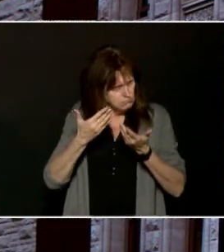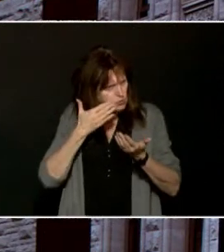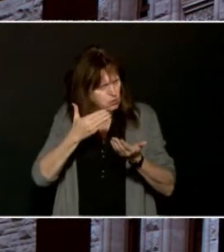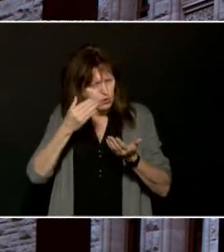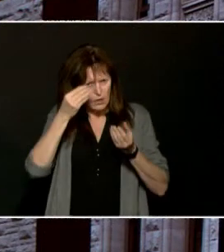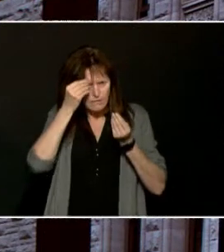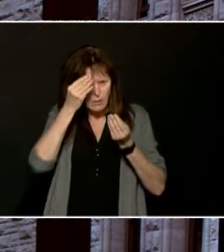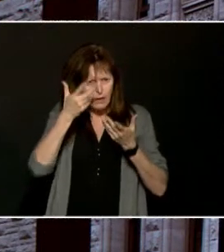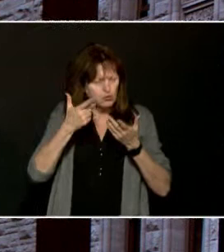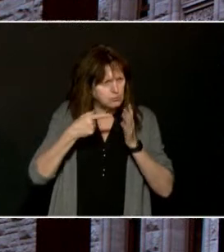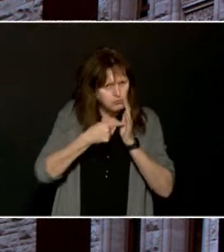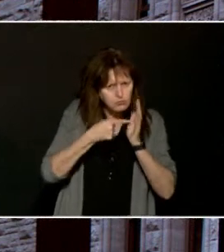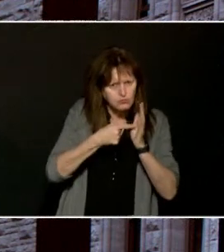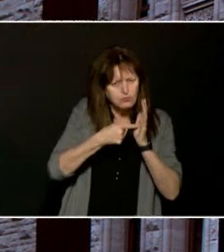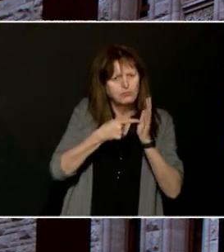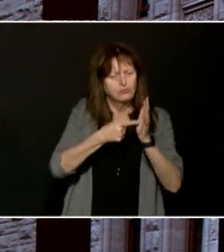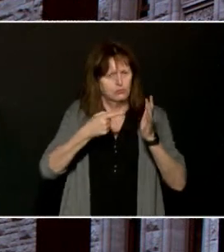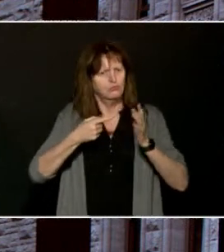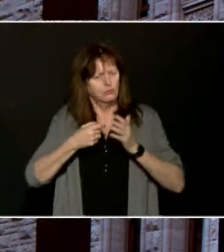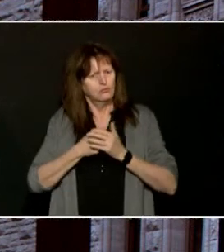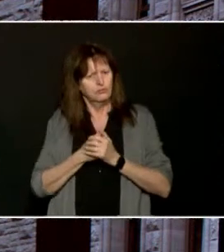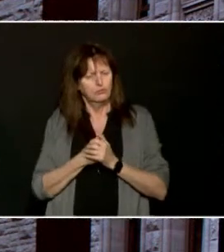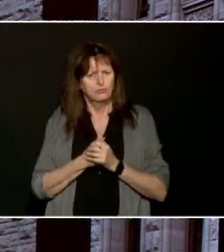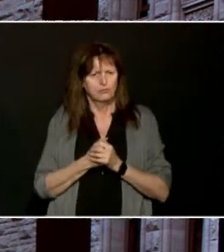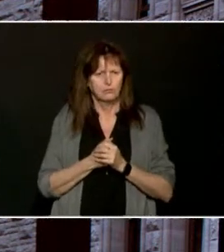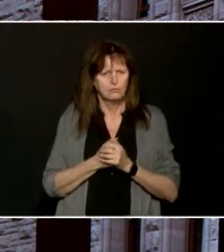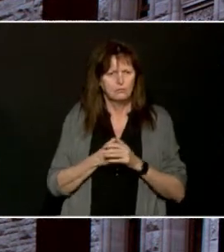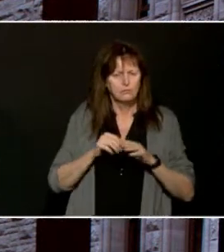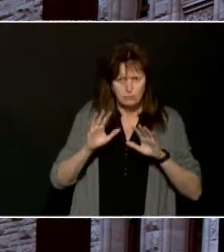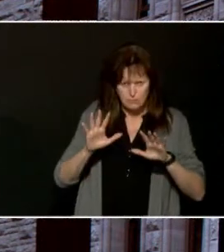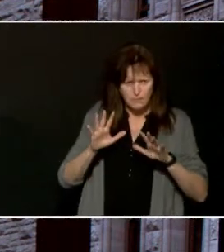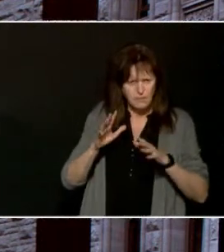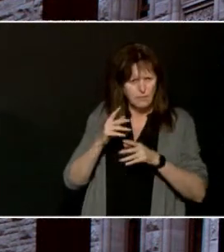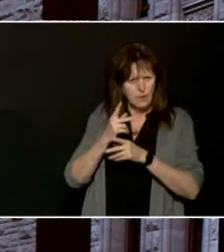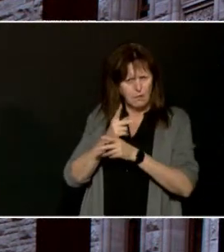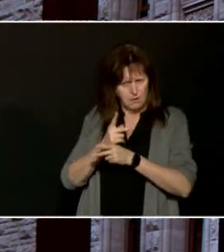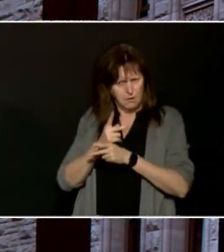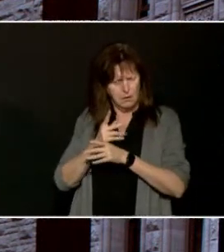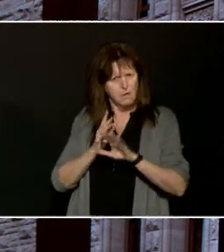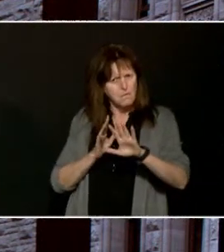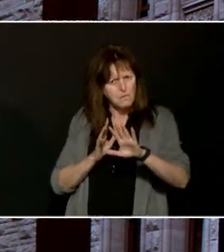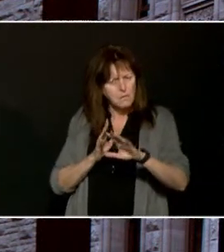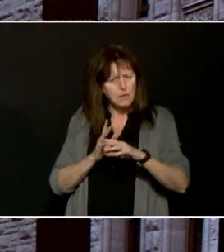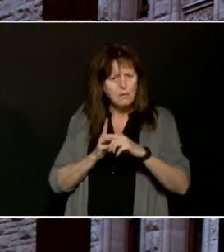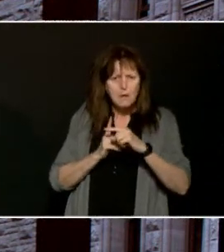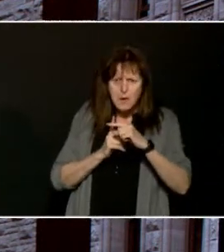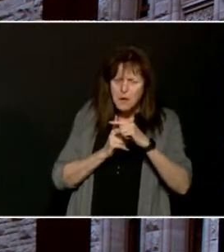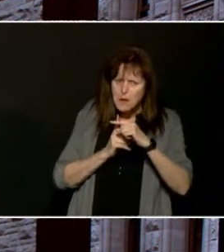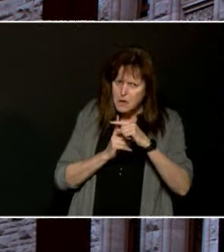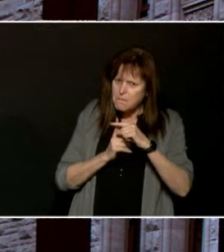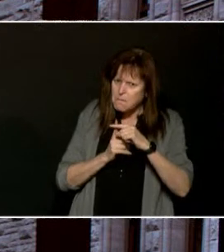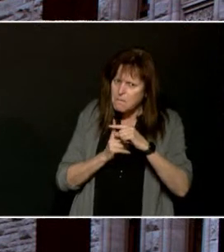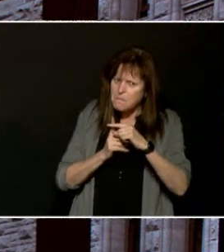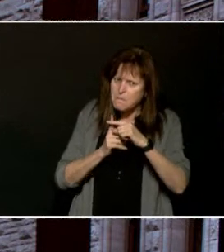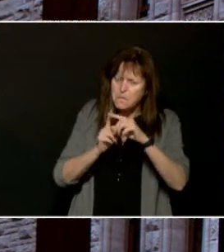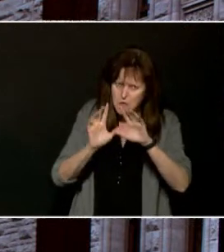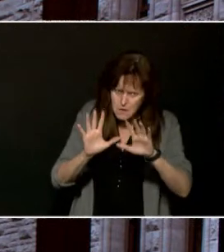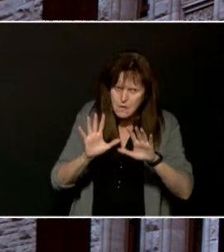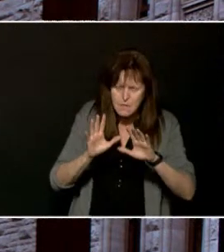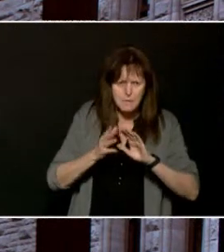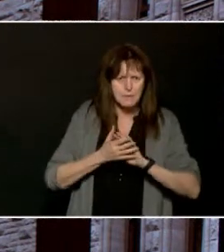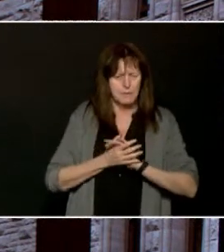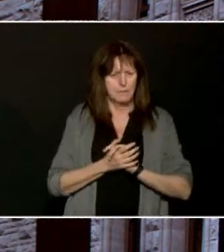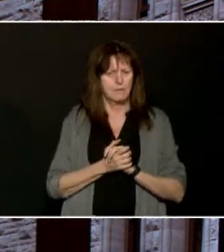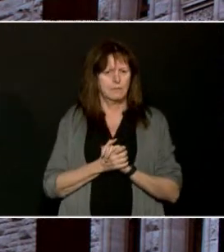say, careful optimism is a good term in there of how we're looking at things. And let's see how the numbers stack up with that as we look